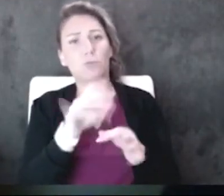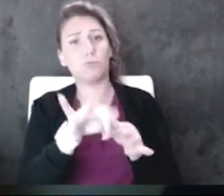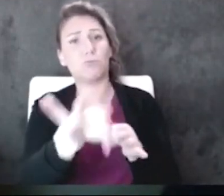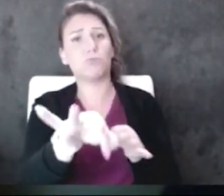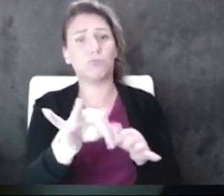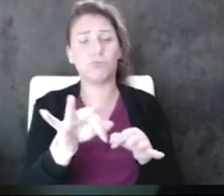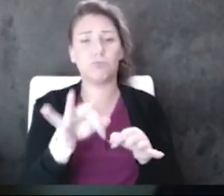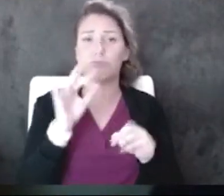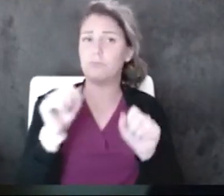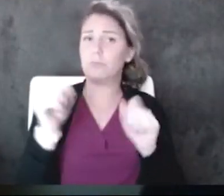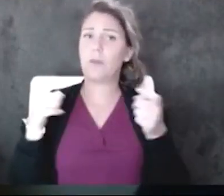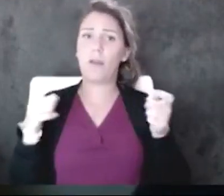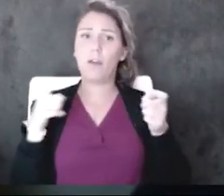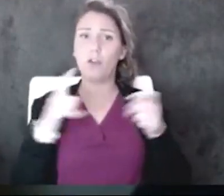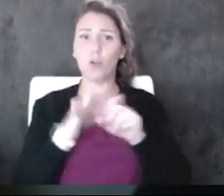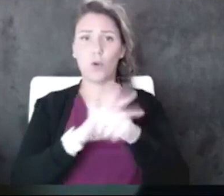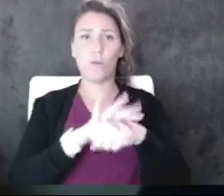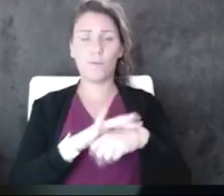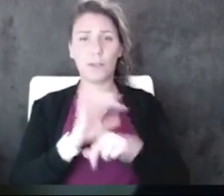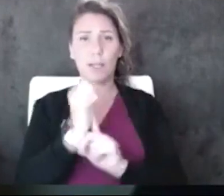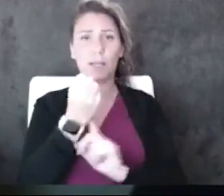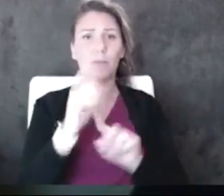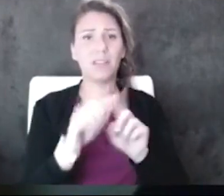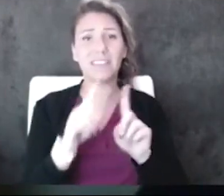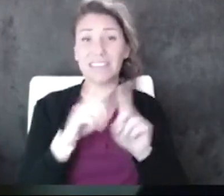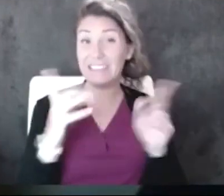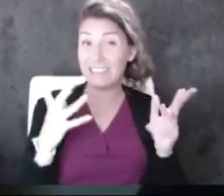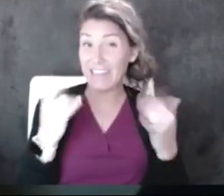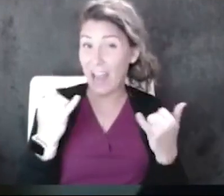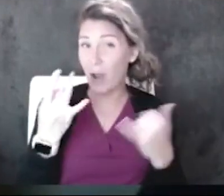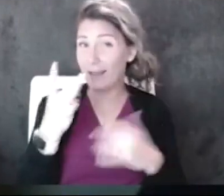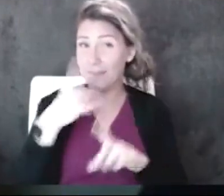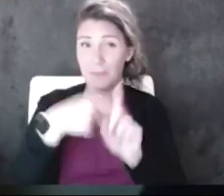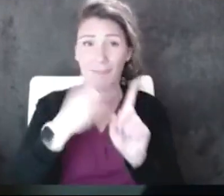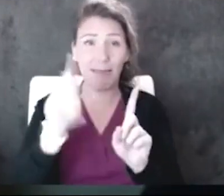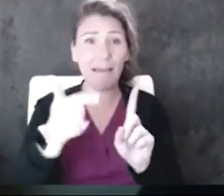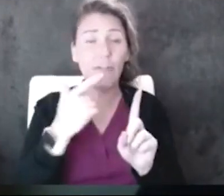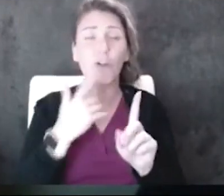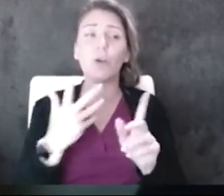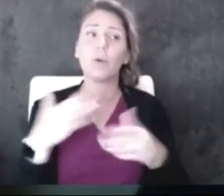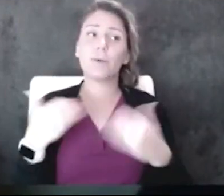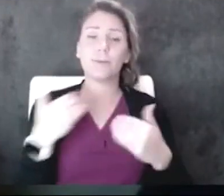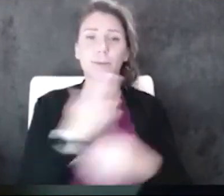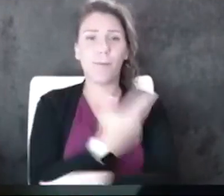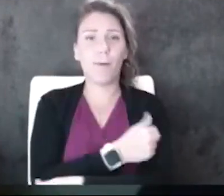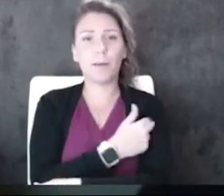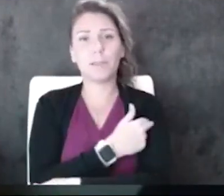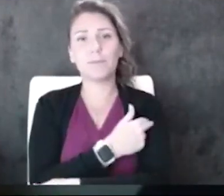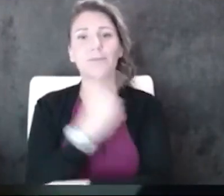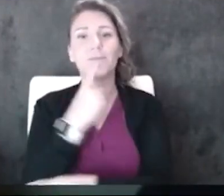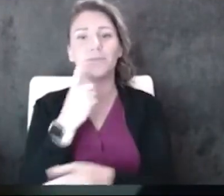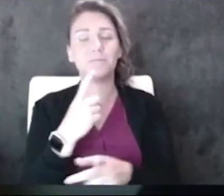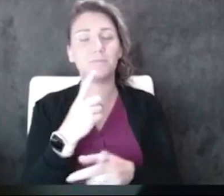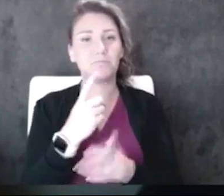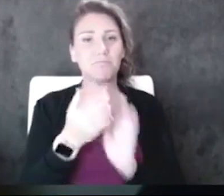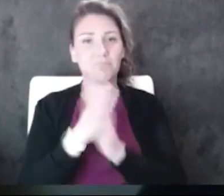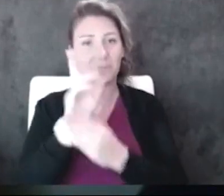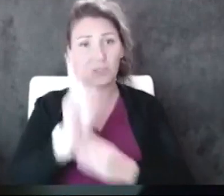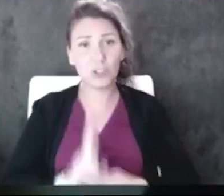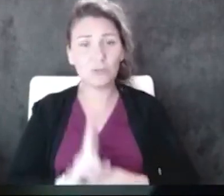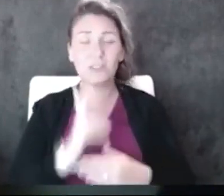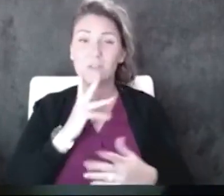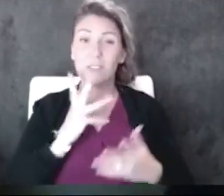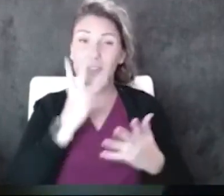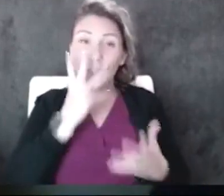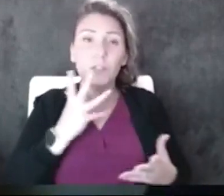coming in. However, now, 18 months into this, I think that our hospitals have grown used to it, unfortunately. And